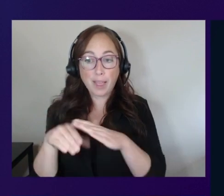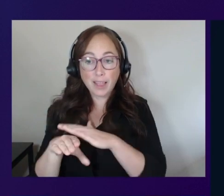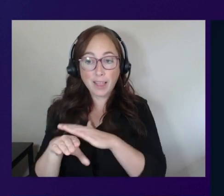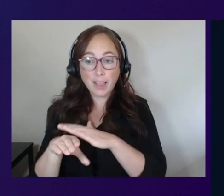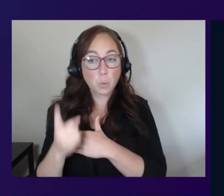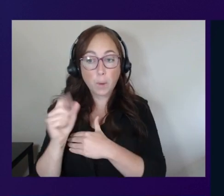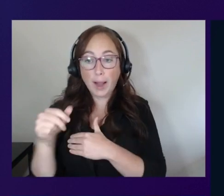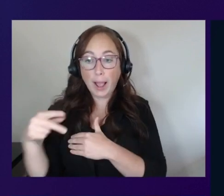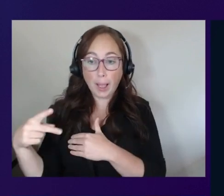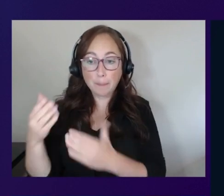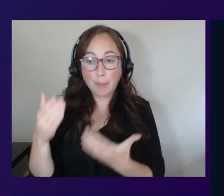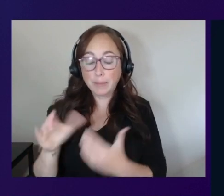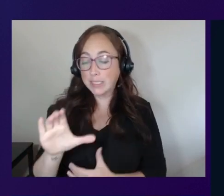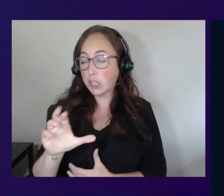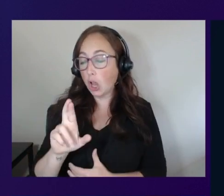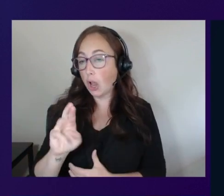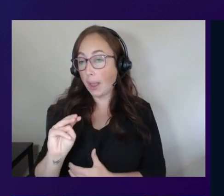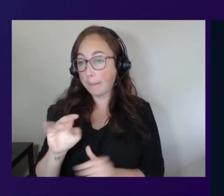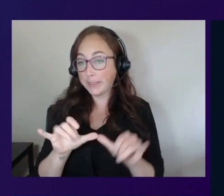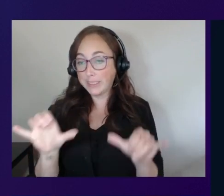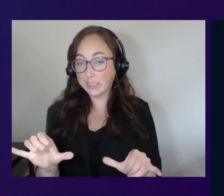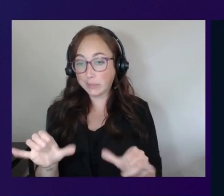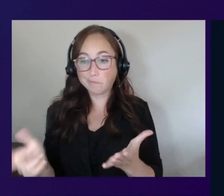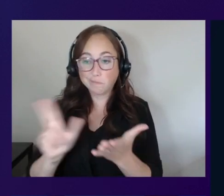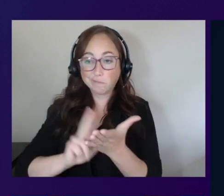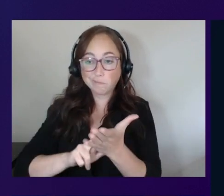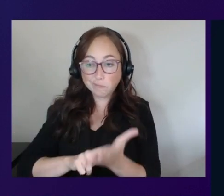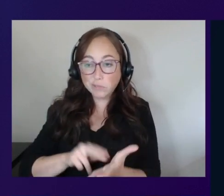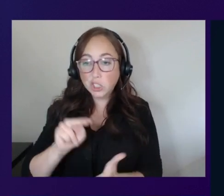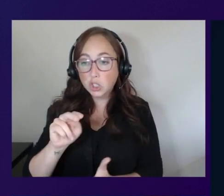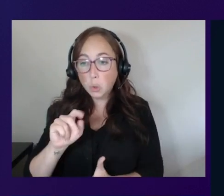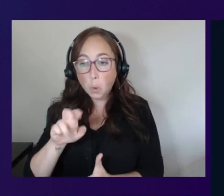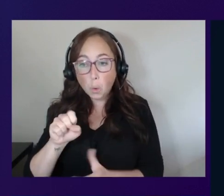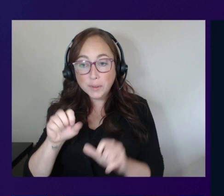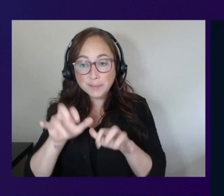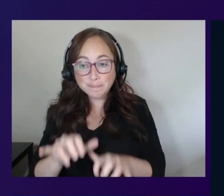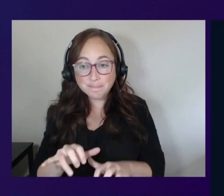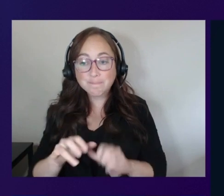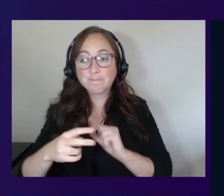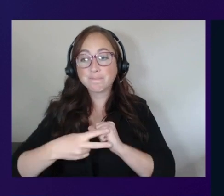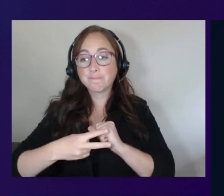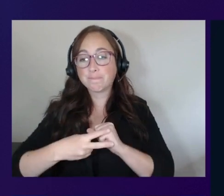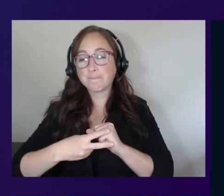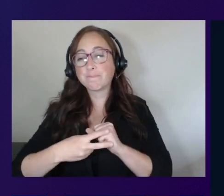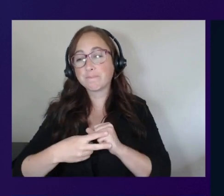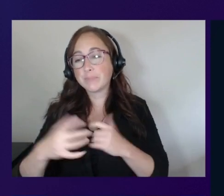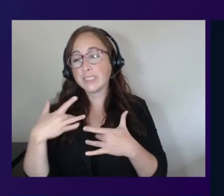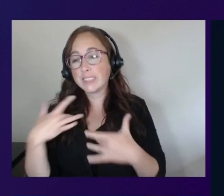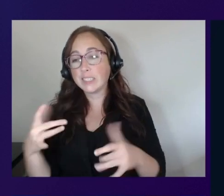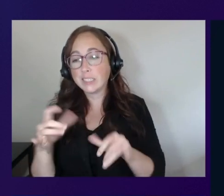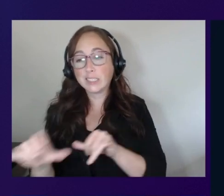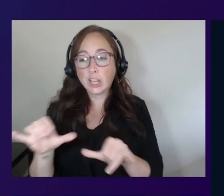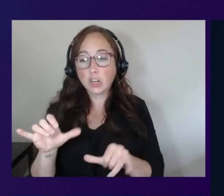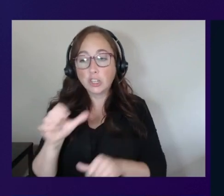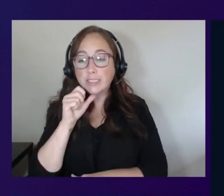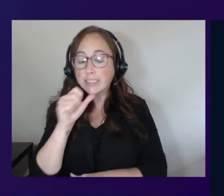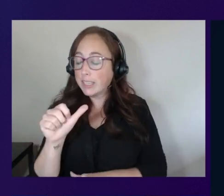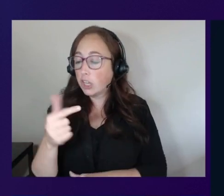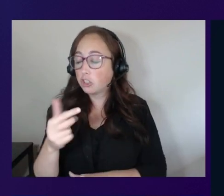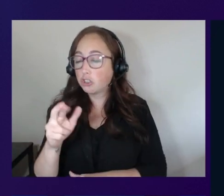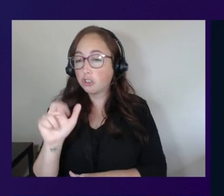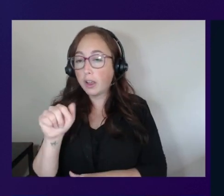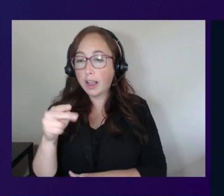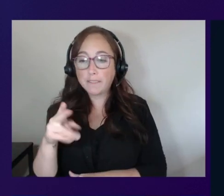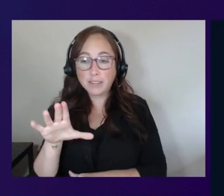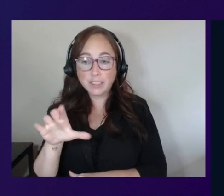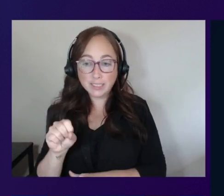system, to log some nodes. Then you can consider use standard non-graphics intensive bundles.